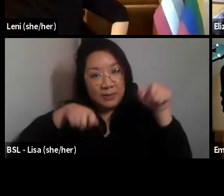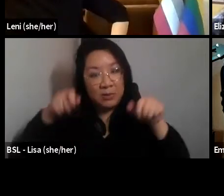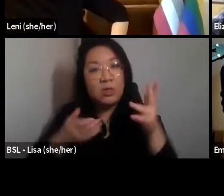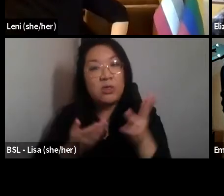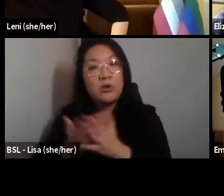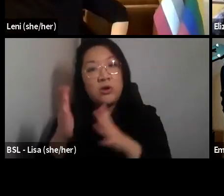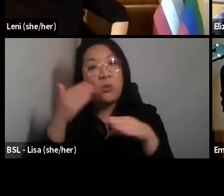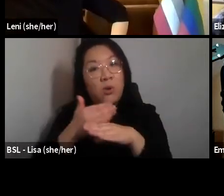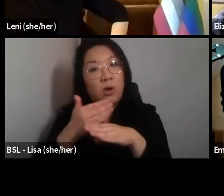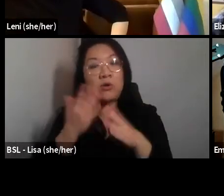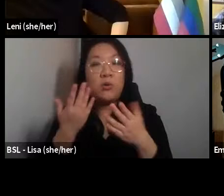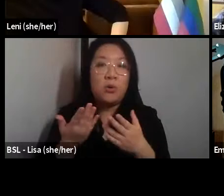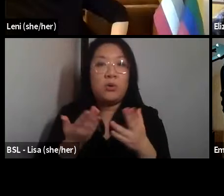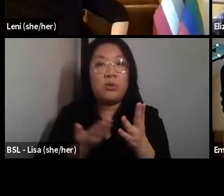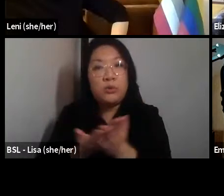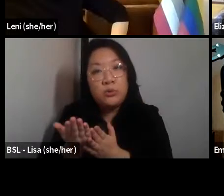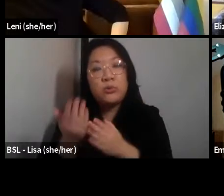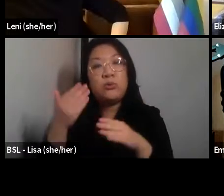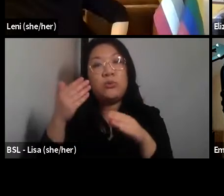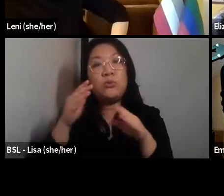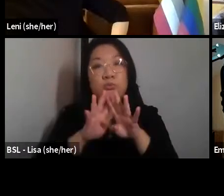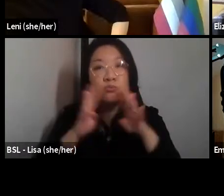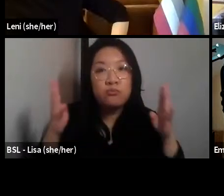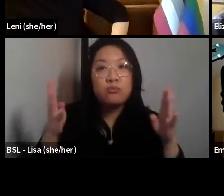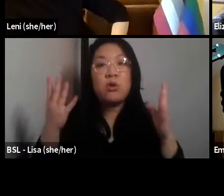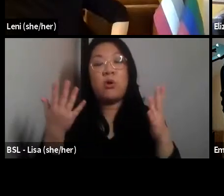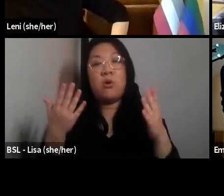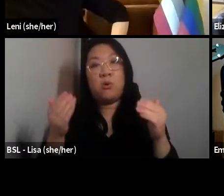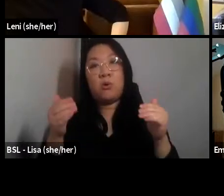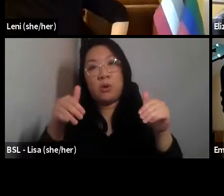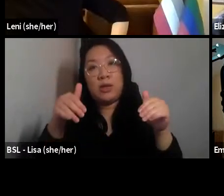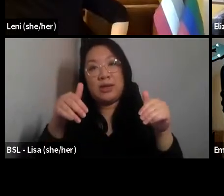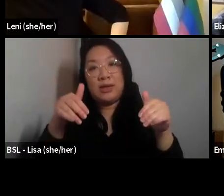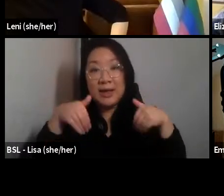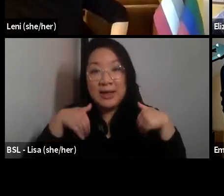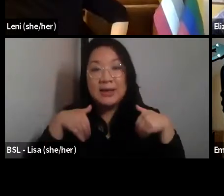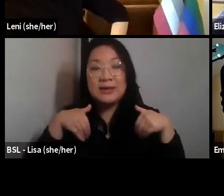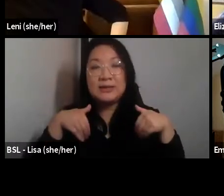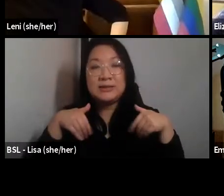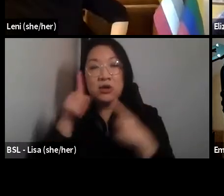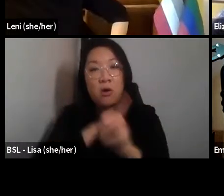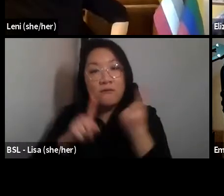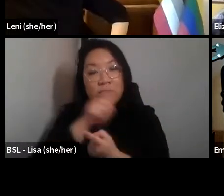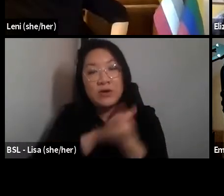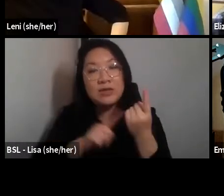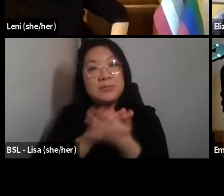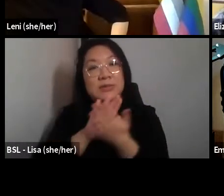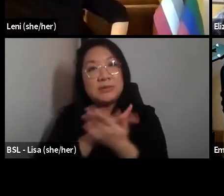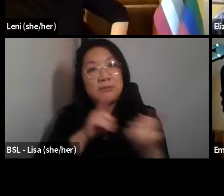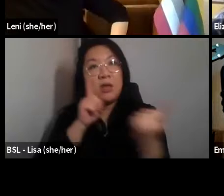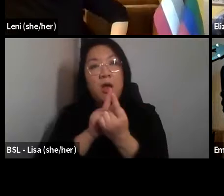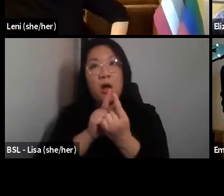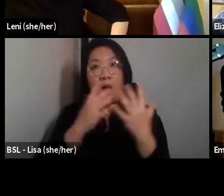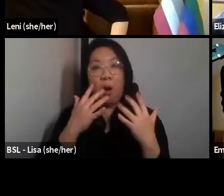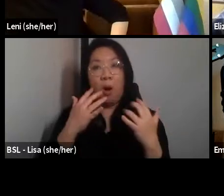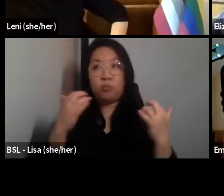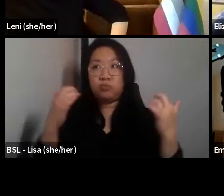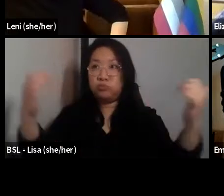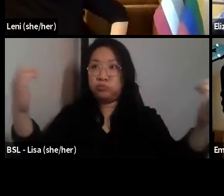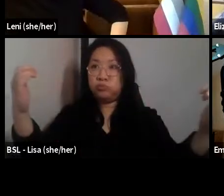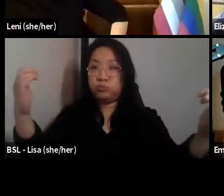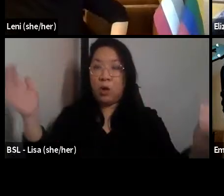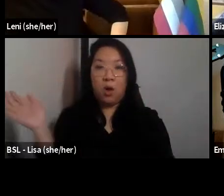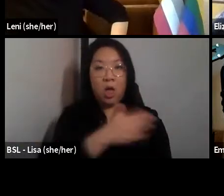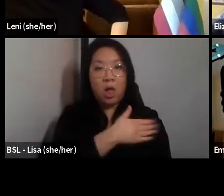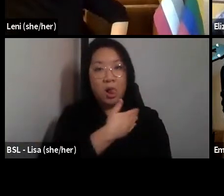or being at panels or being at the ACE conference. Was the first time I'd ever met asexual people, like a large amount of asexual people. And that